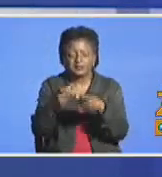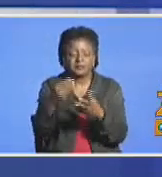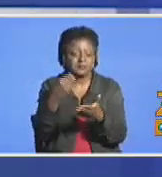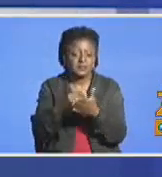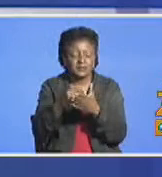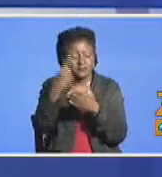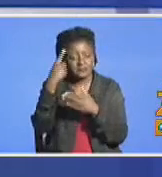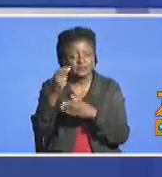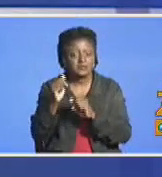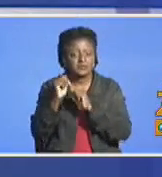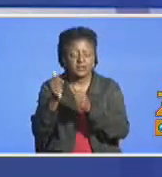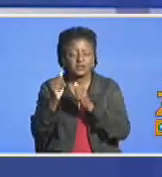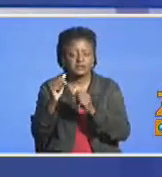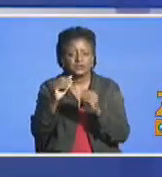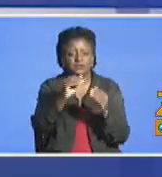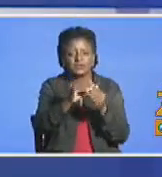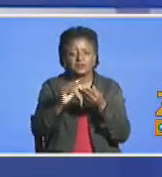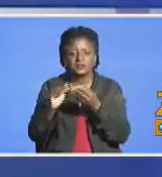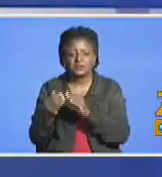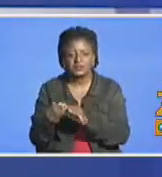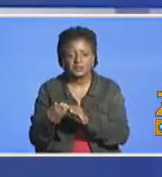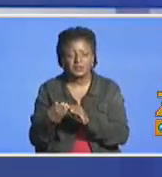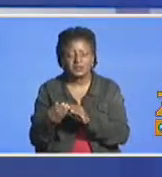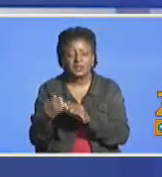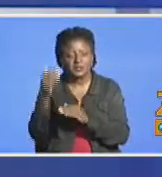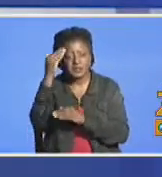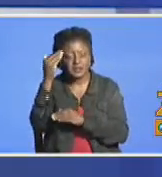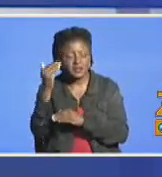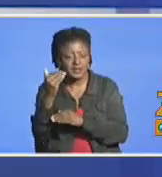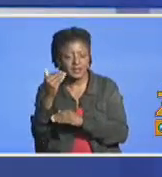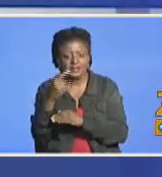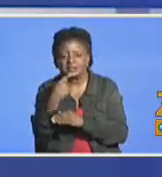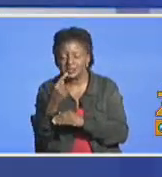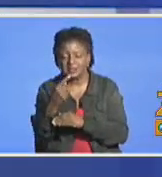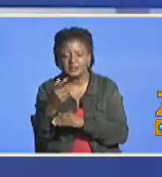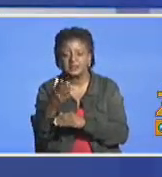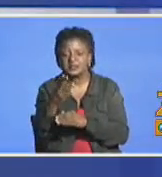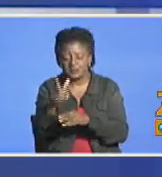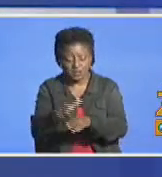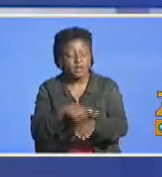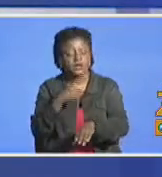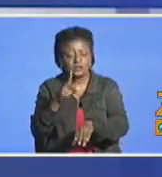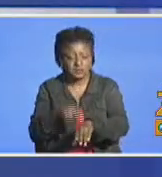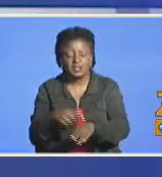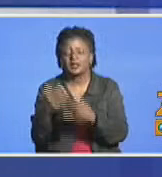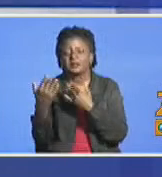community, news its head says has been a long time coming. Cleopatra Murphy spoke with the